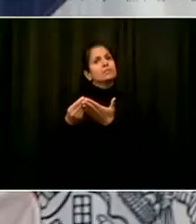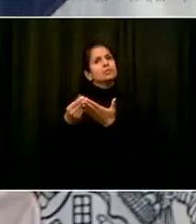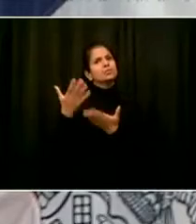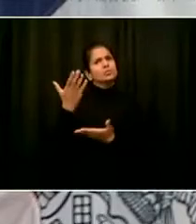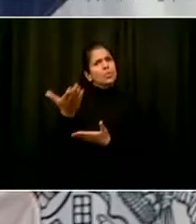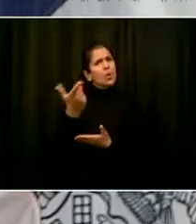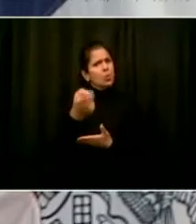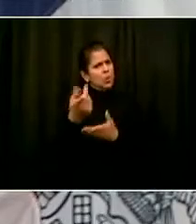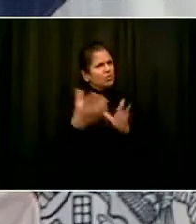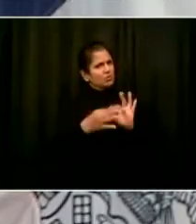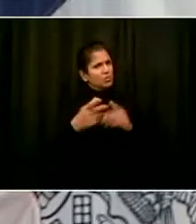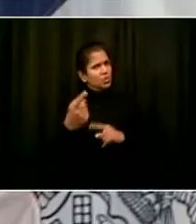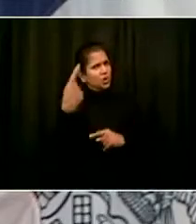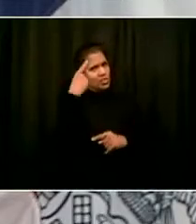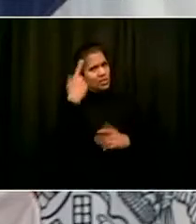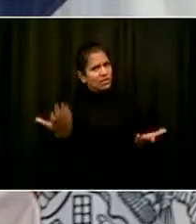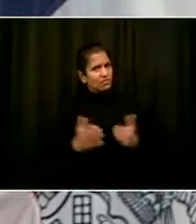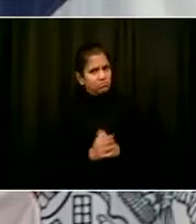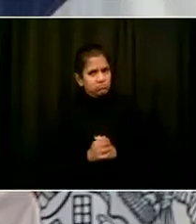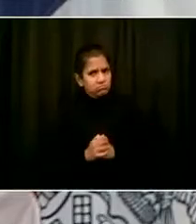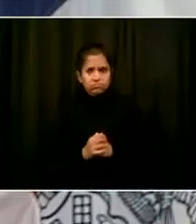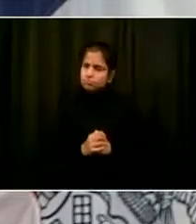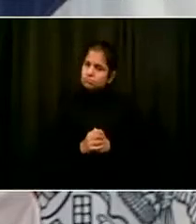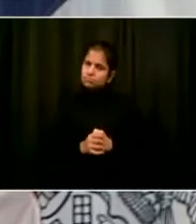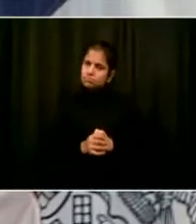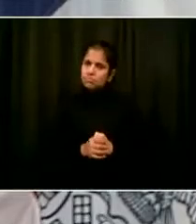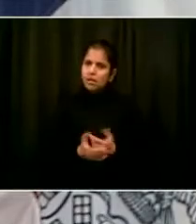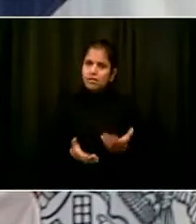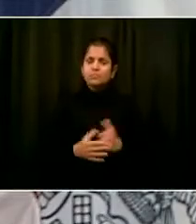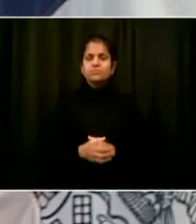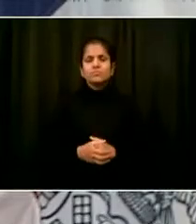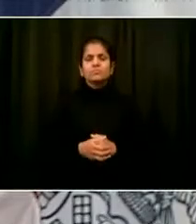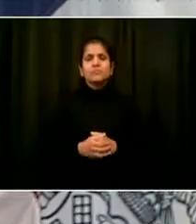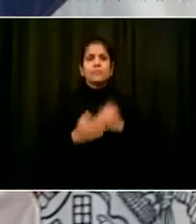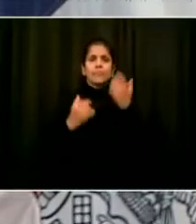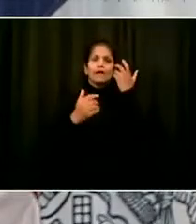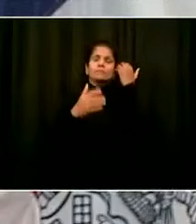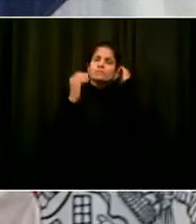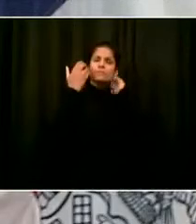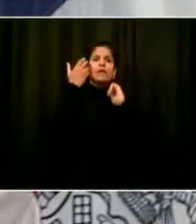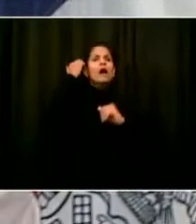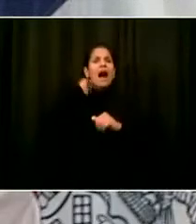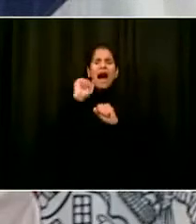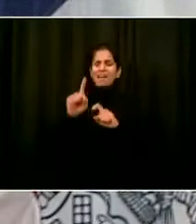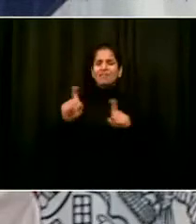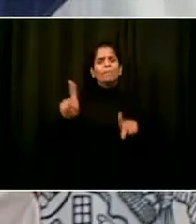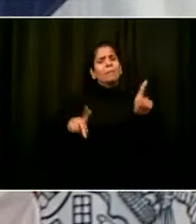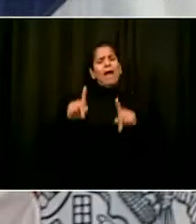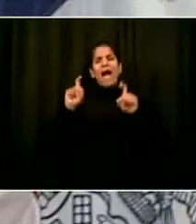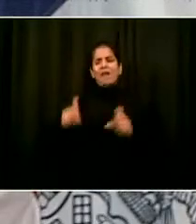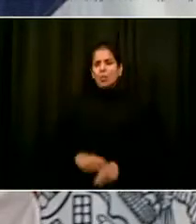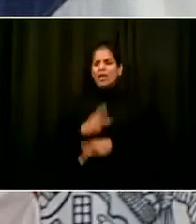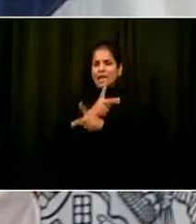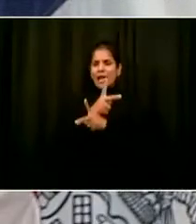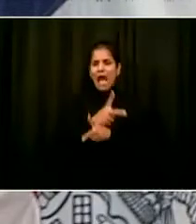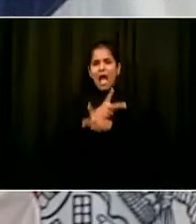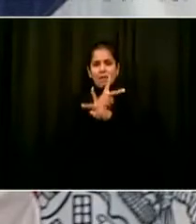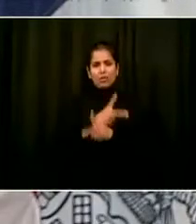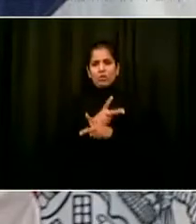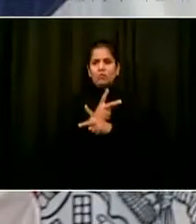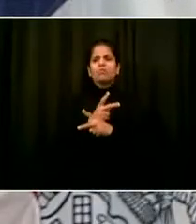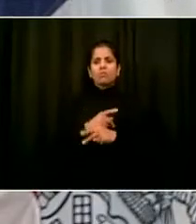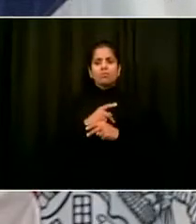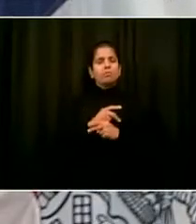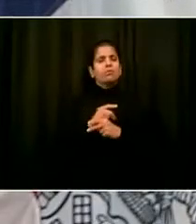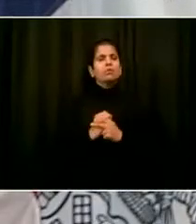climate I think people have to be careful Sean I think the entire concept here is